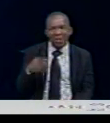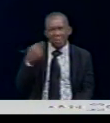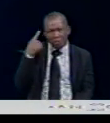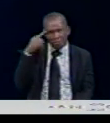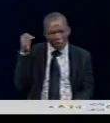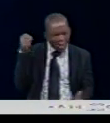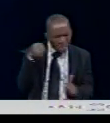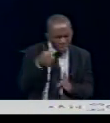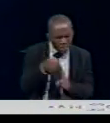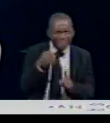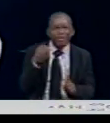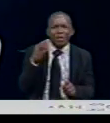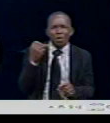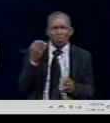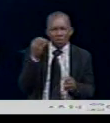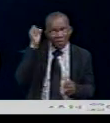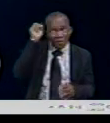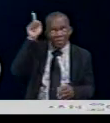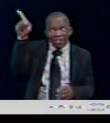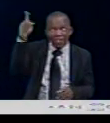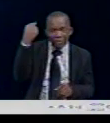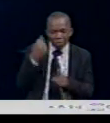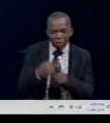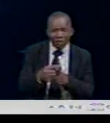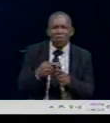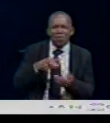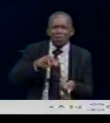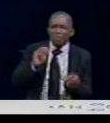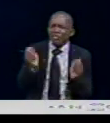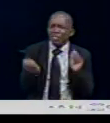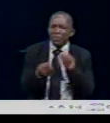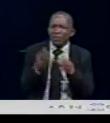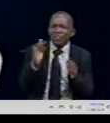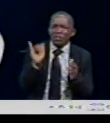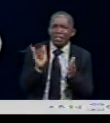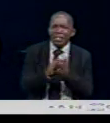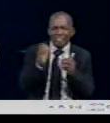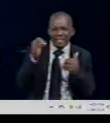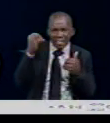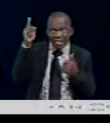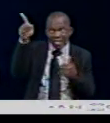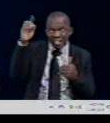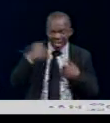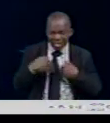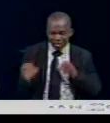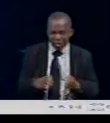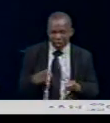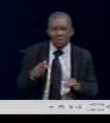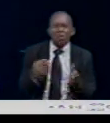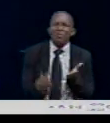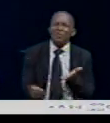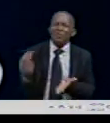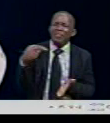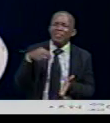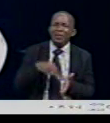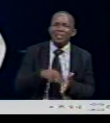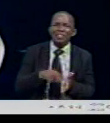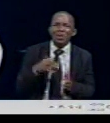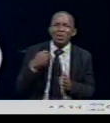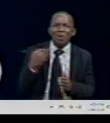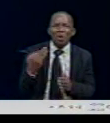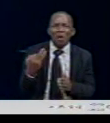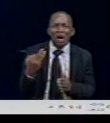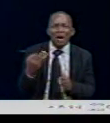his word, for the transformation through his word, for the restoration and for